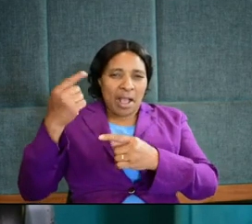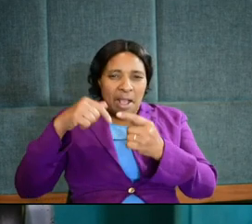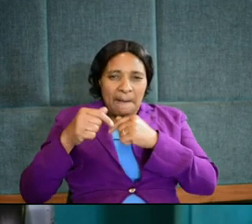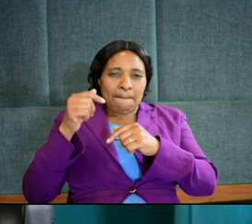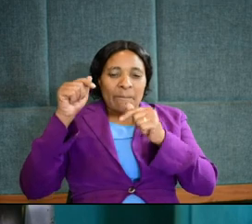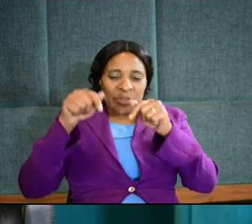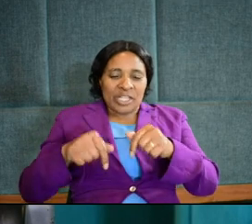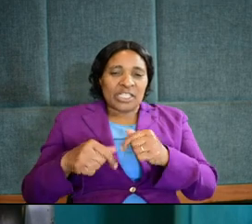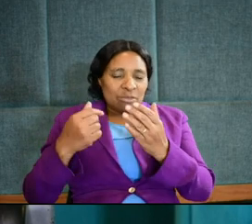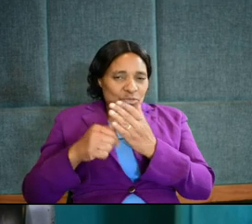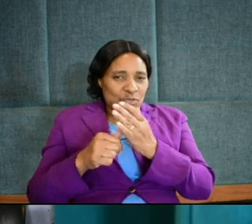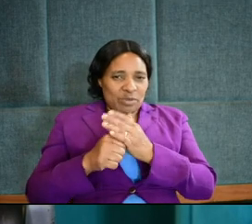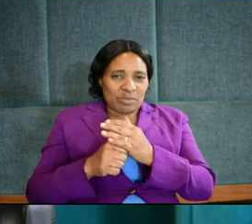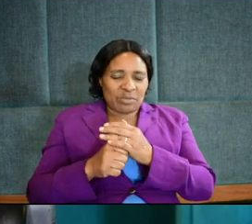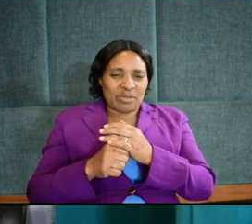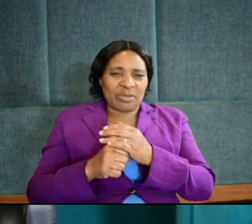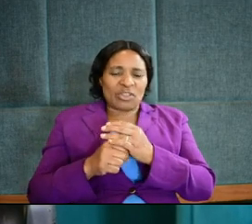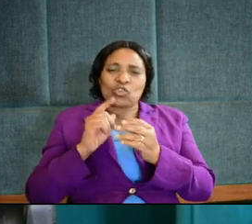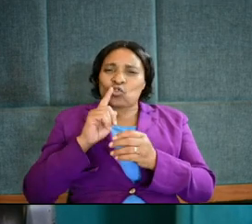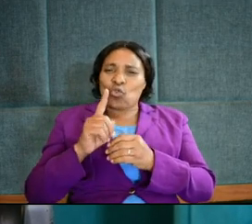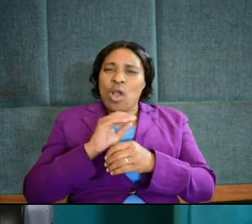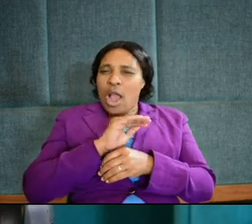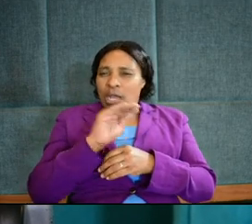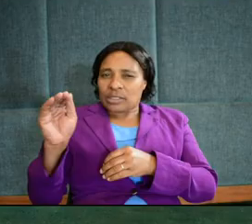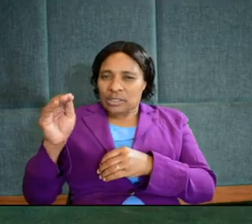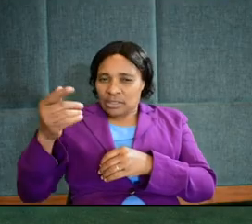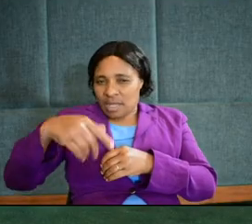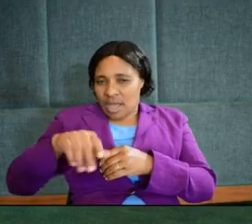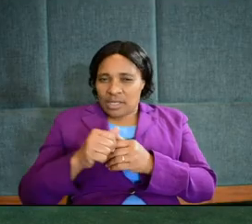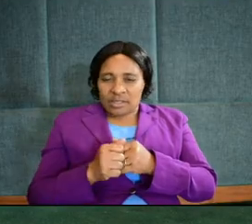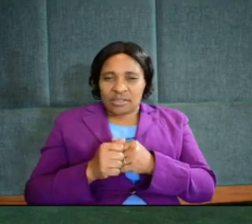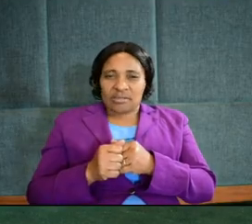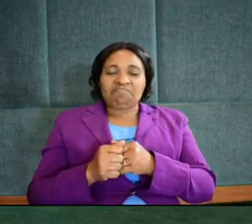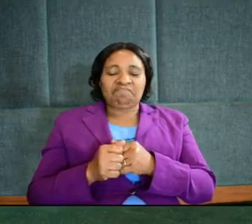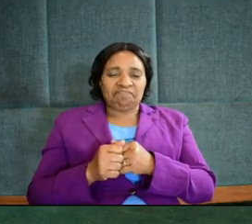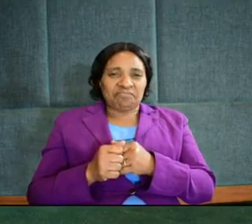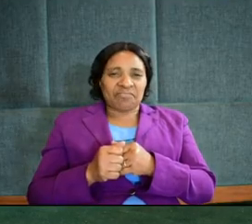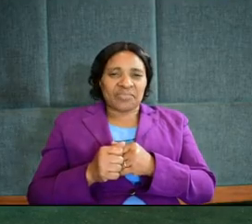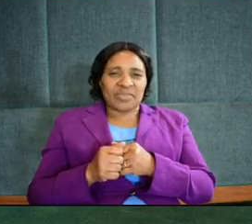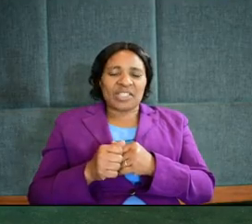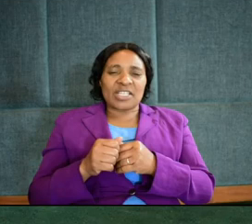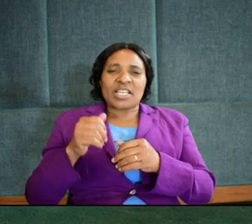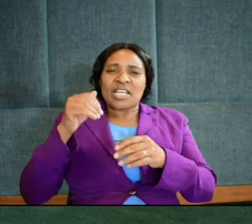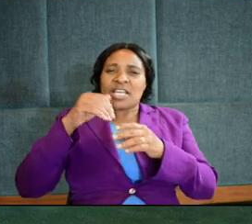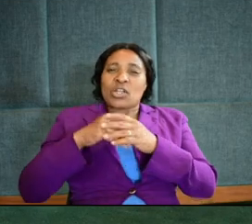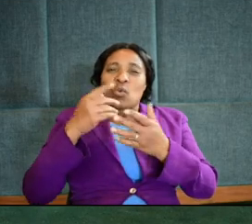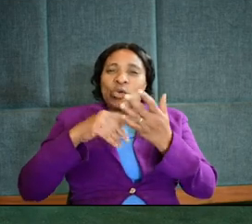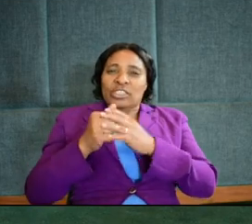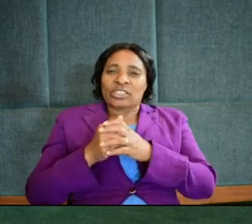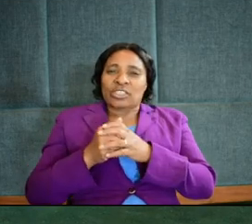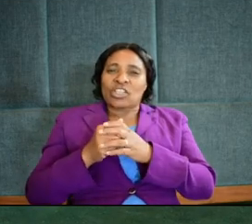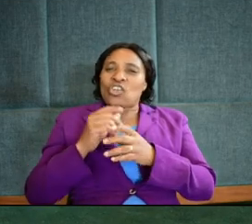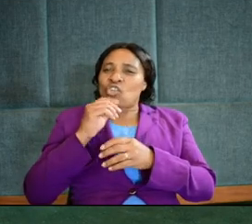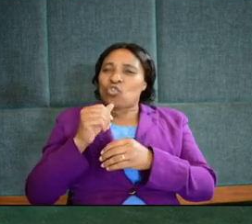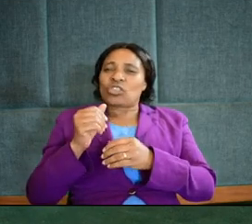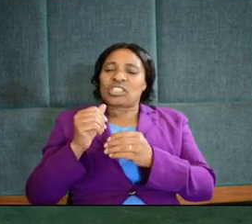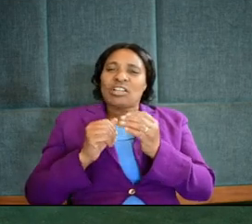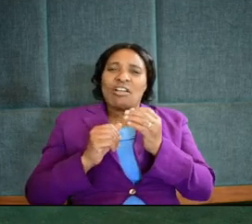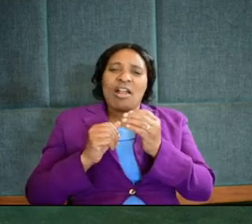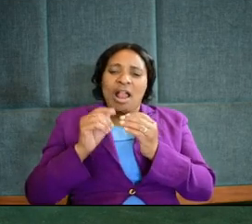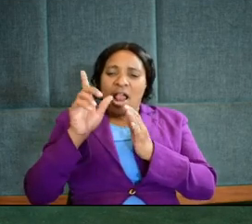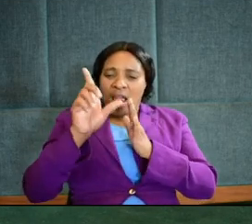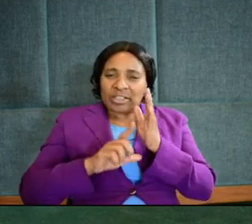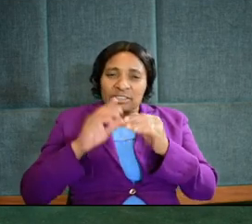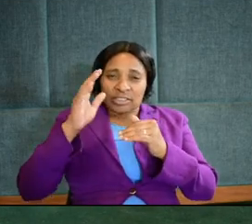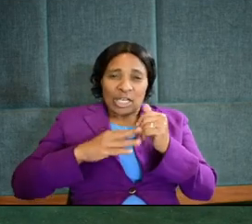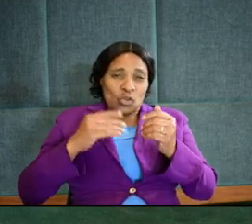So it's an appeal to us. Amen. The Father Insight says, nothing less than the infinite sacrifice made